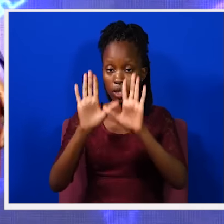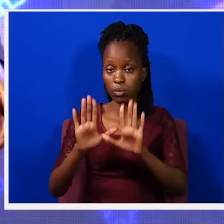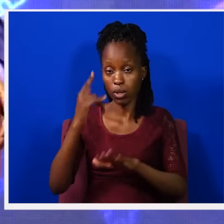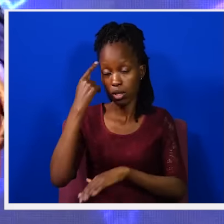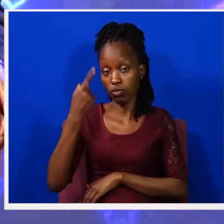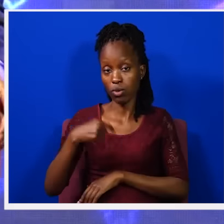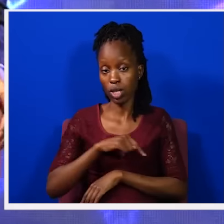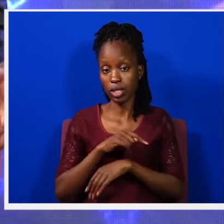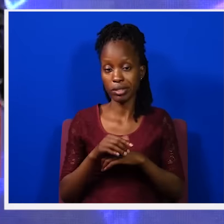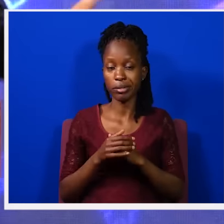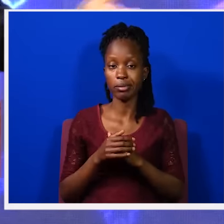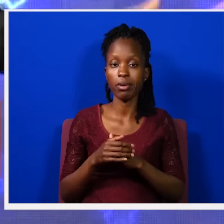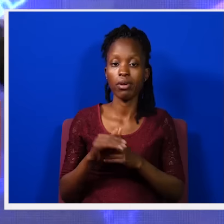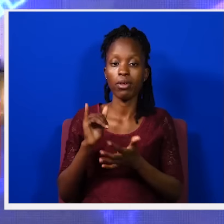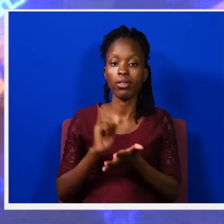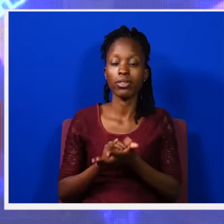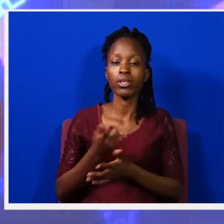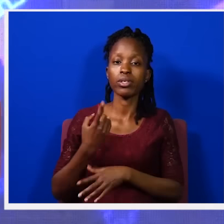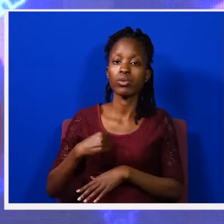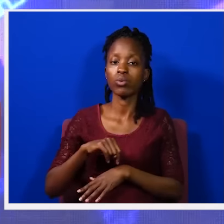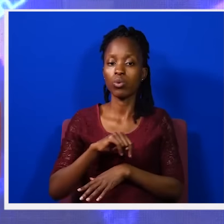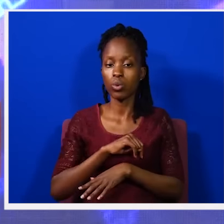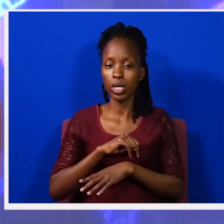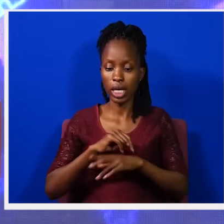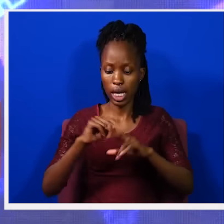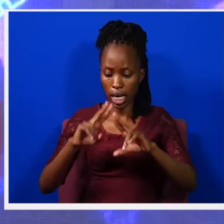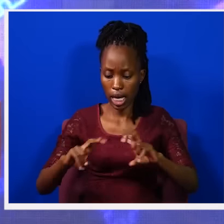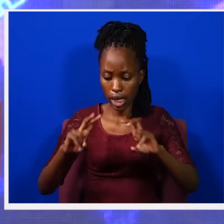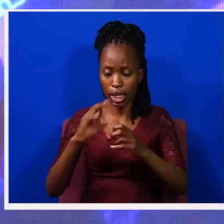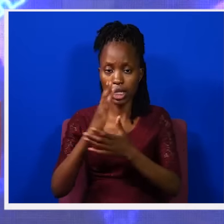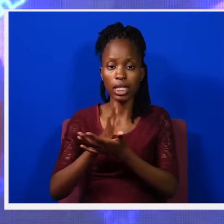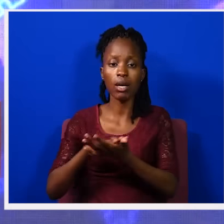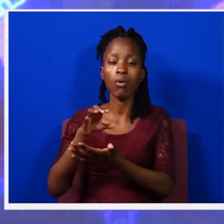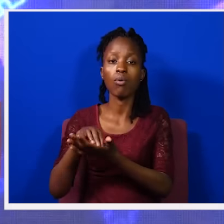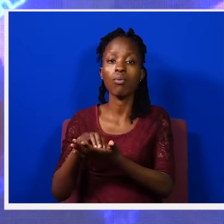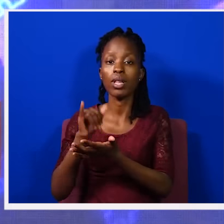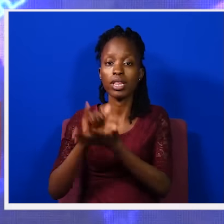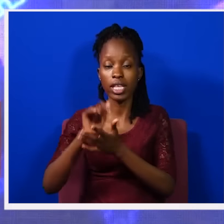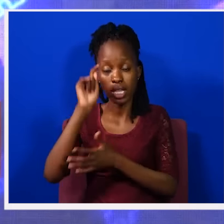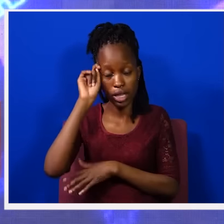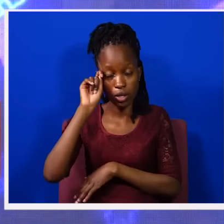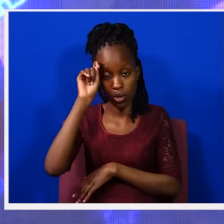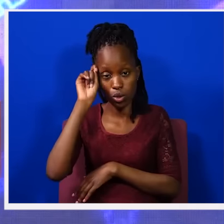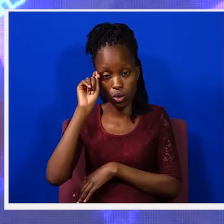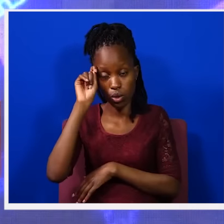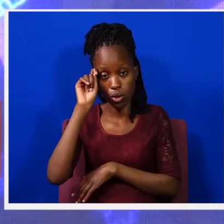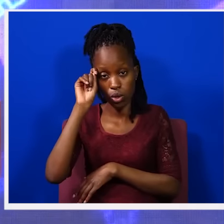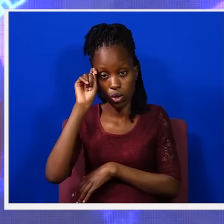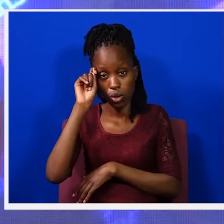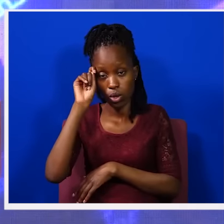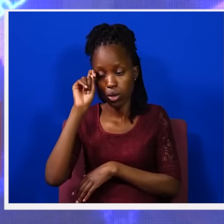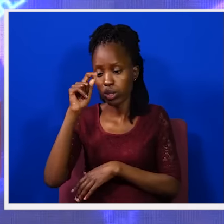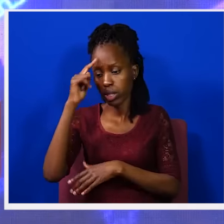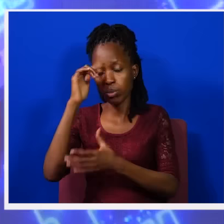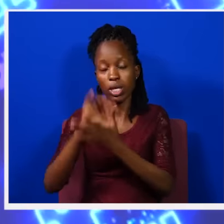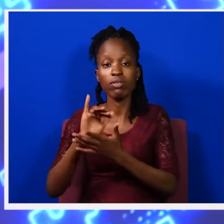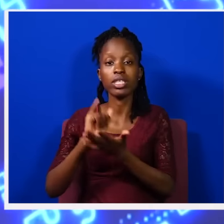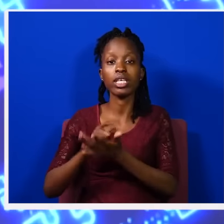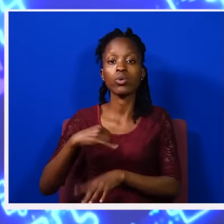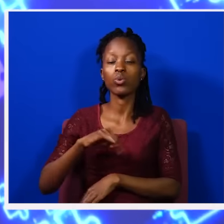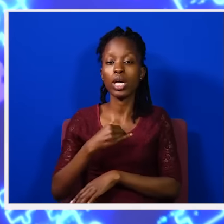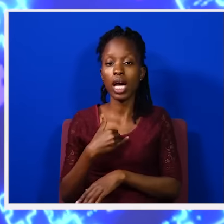us that we examine some of the positions and theological grounds that we have been holding